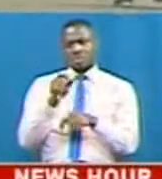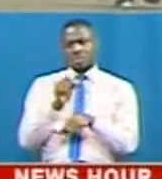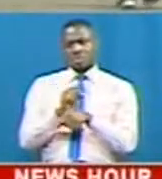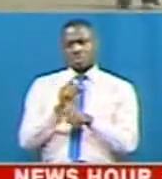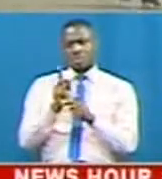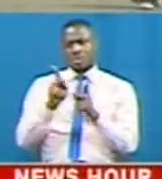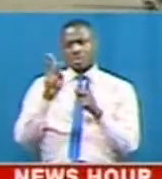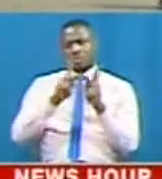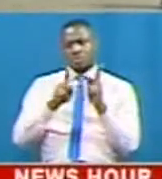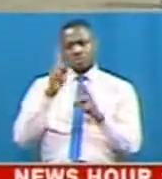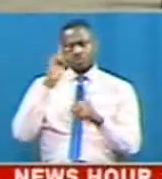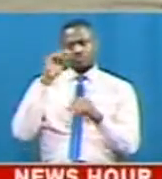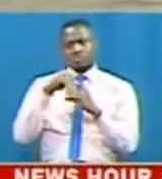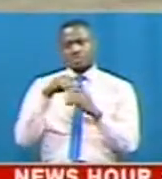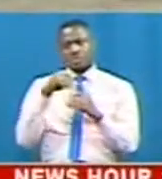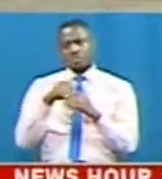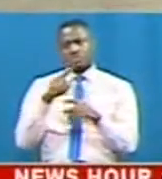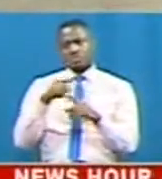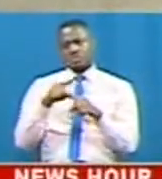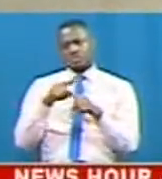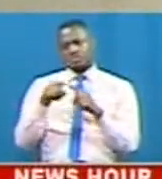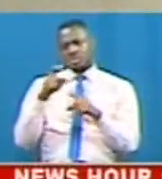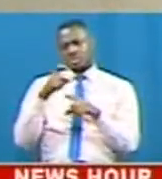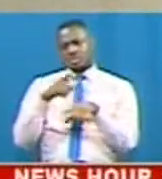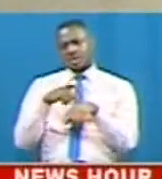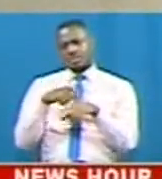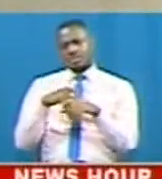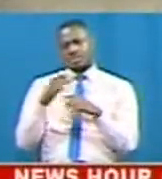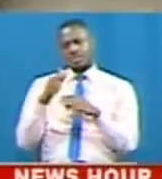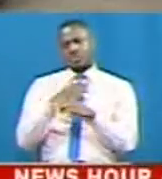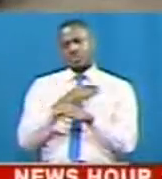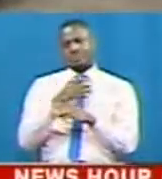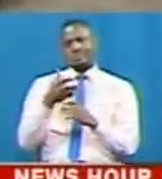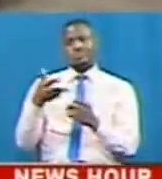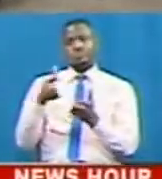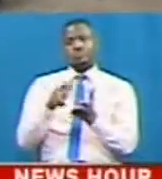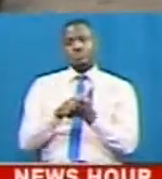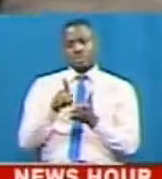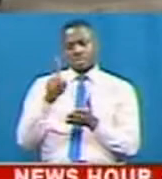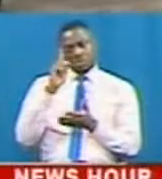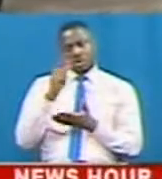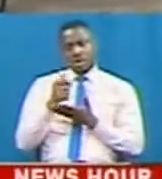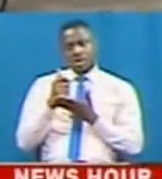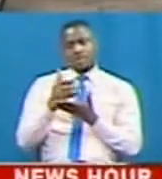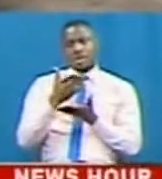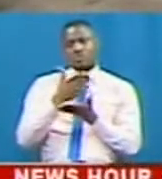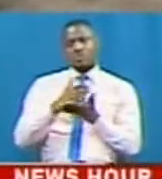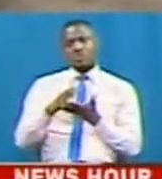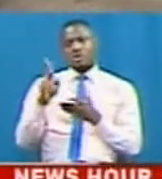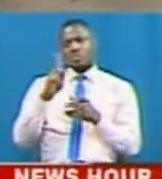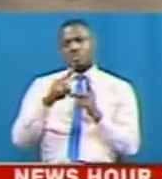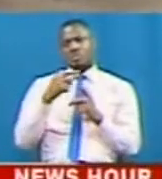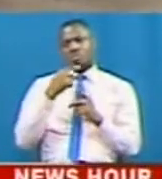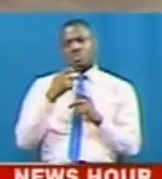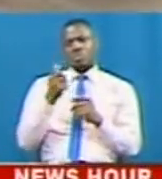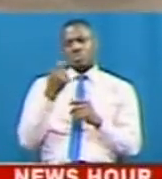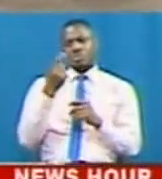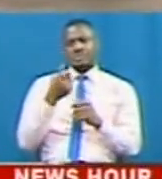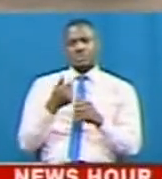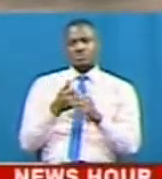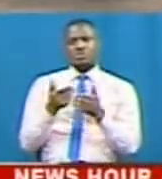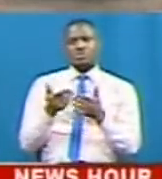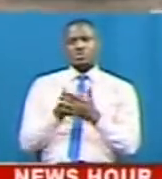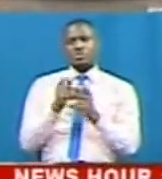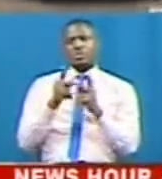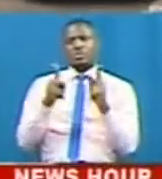general public for input within a stipulated period before implementation. This will help avoid agitation that often follow new public